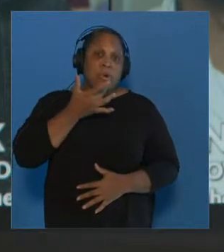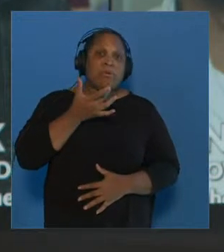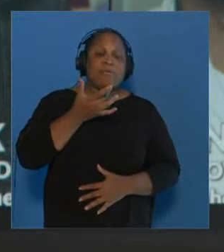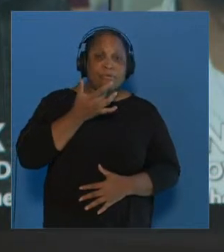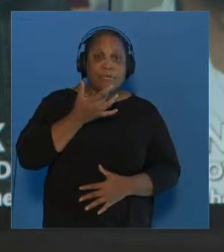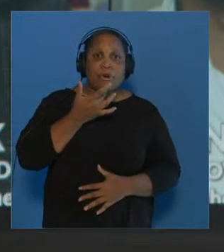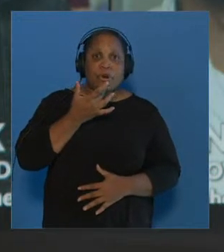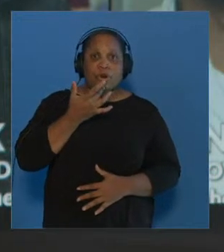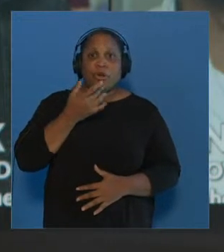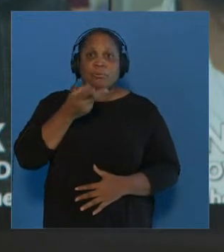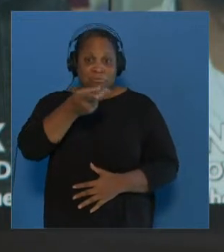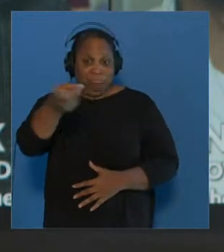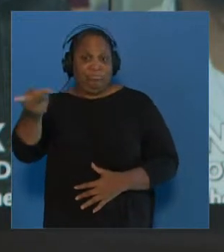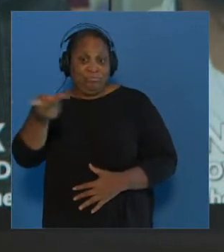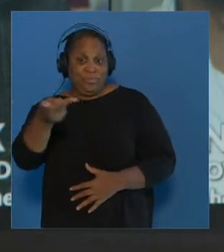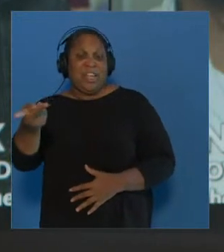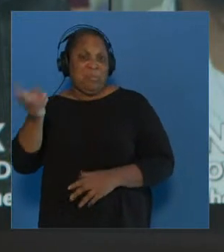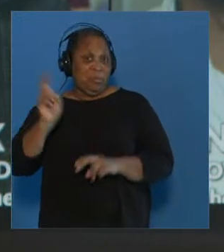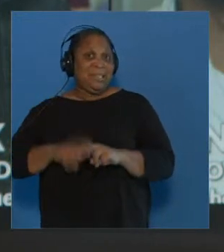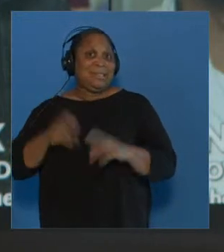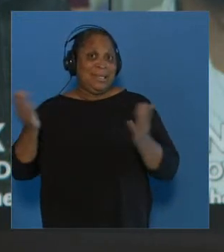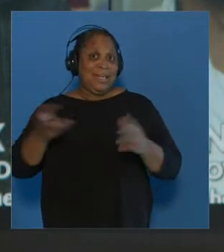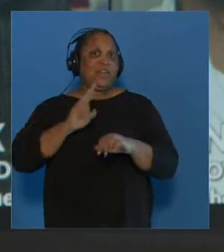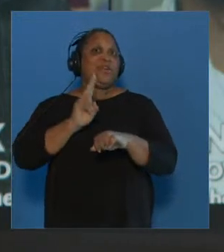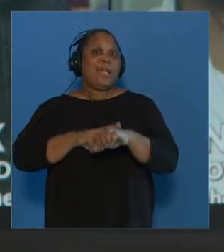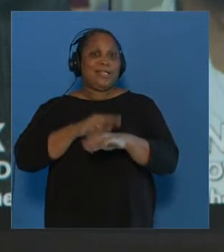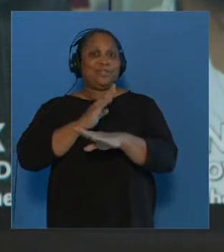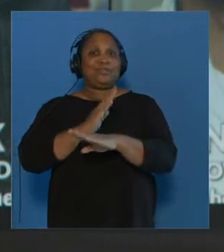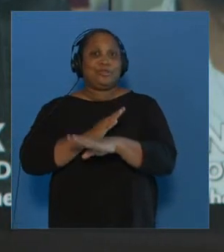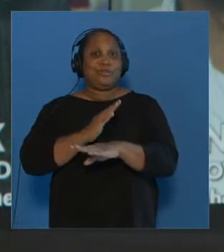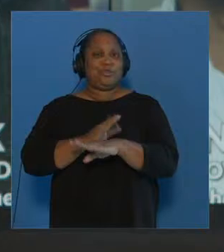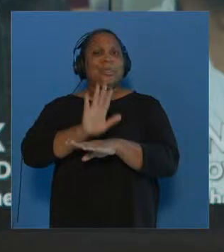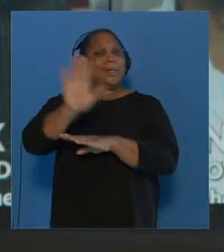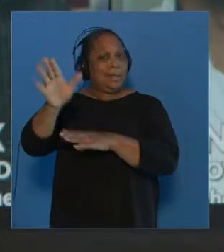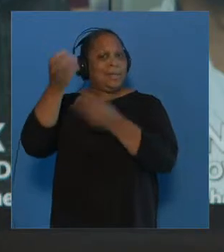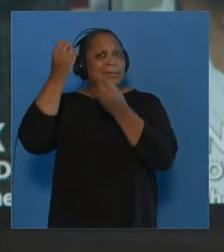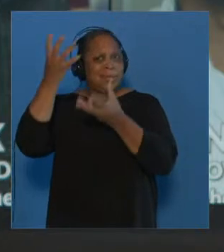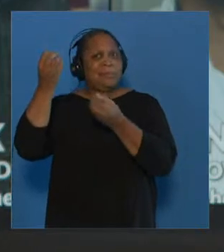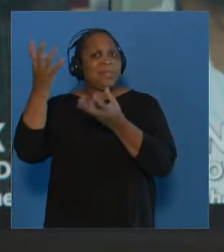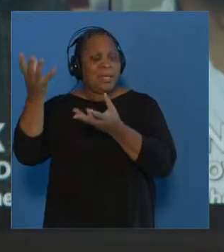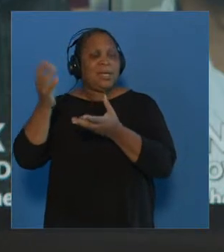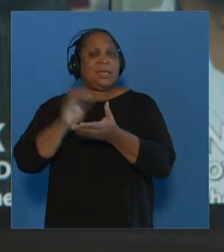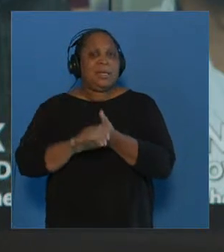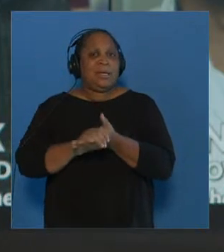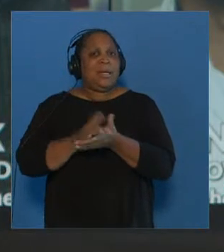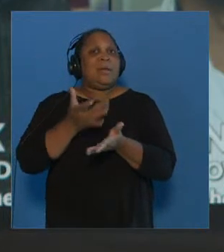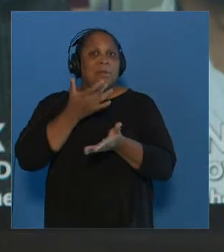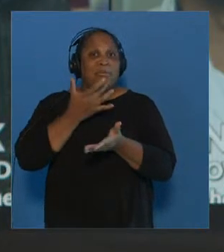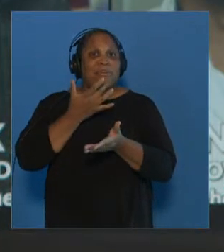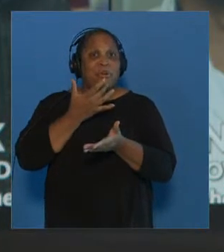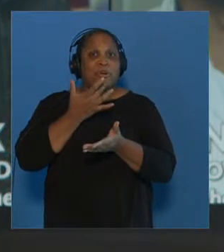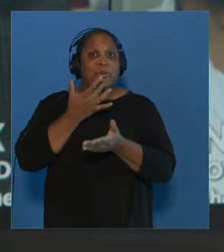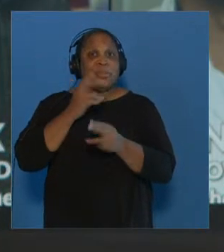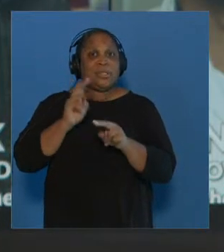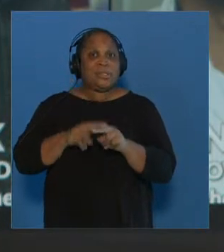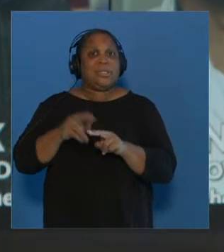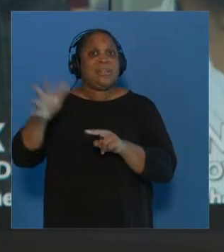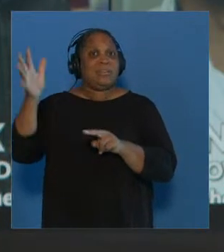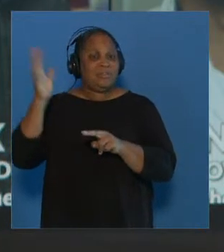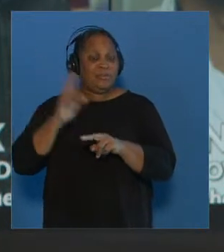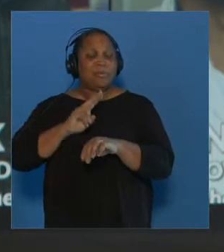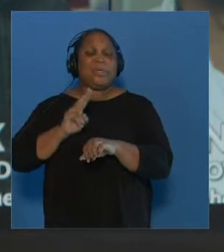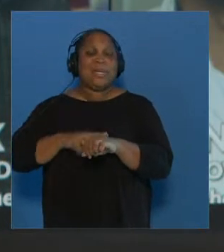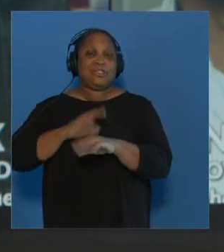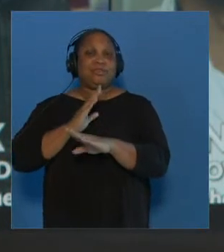be sitting at this table today with the Minister of National Security giving his update, and certainly would have been preferred to be sitting with the former Minister of National